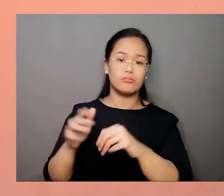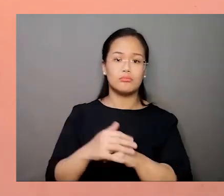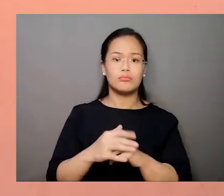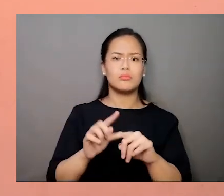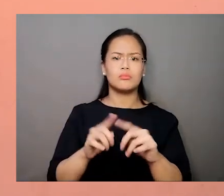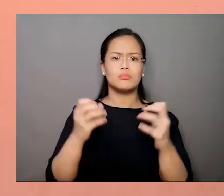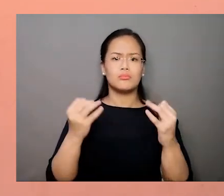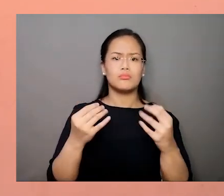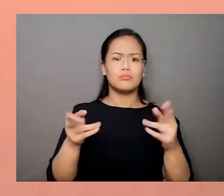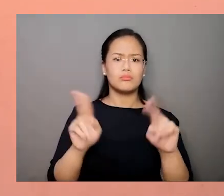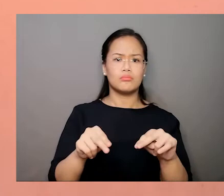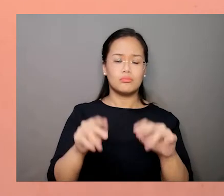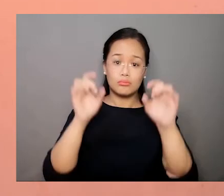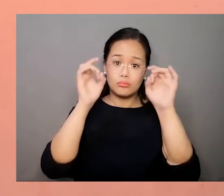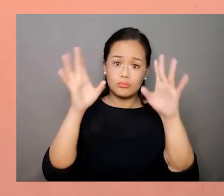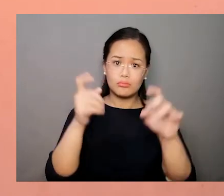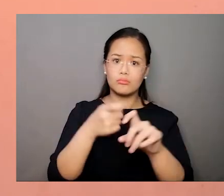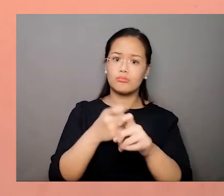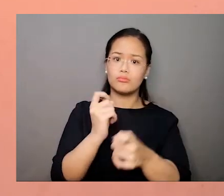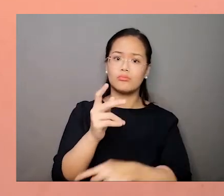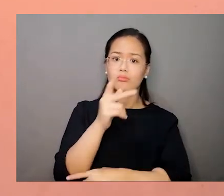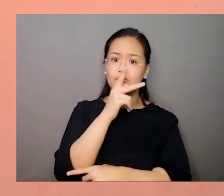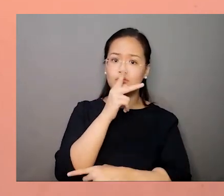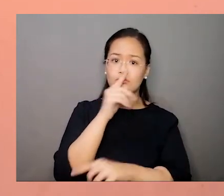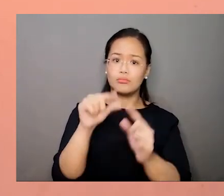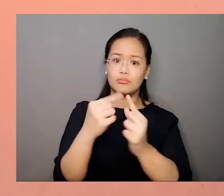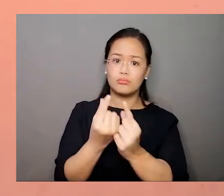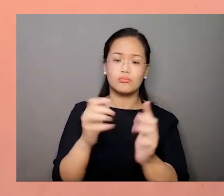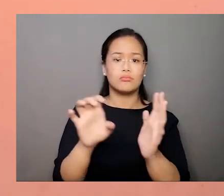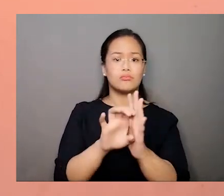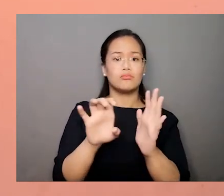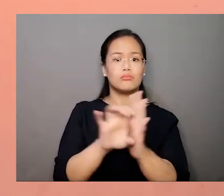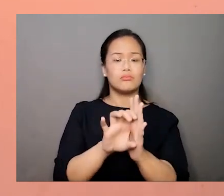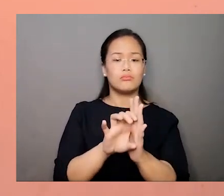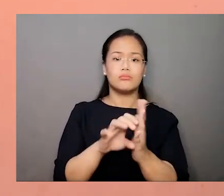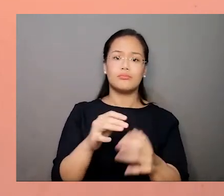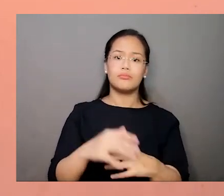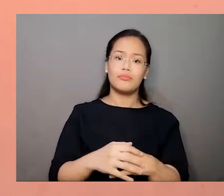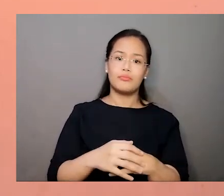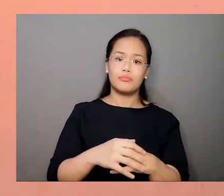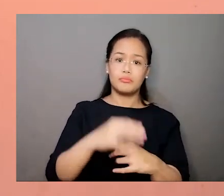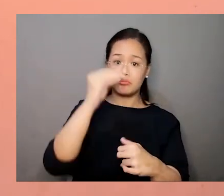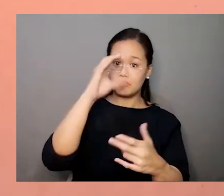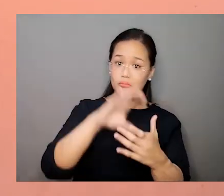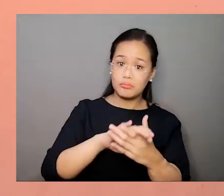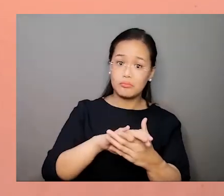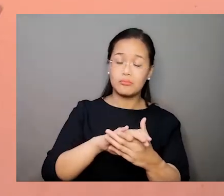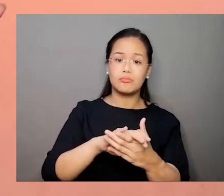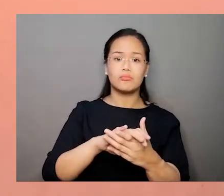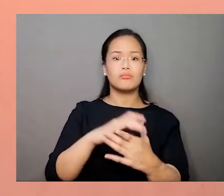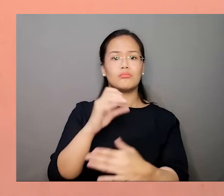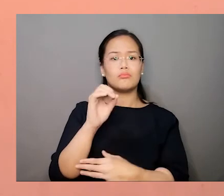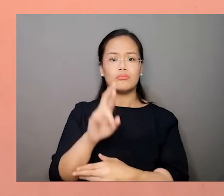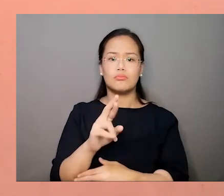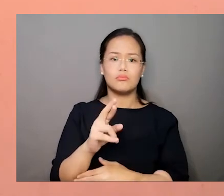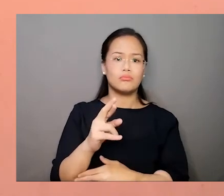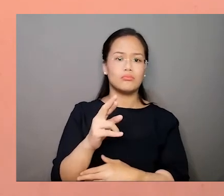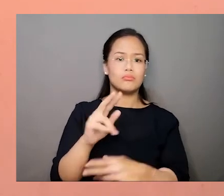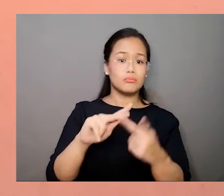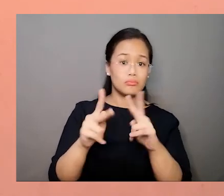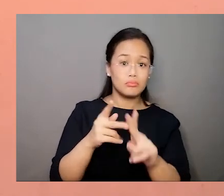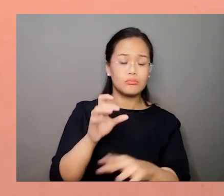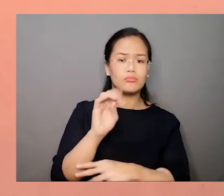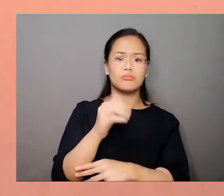the threat comes from private individuals, like spouses, partners, and other members of the